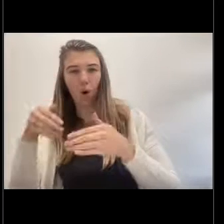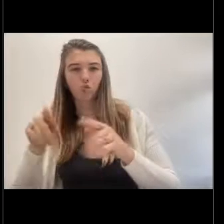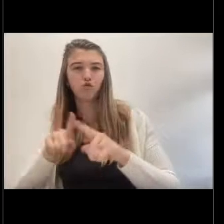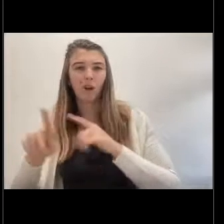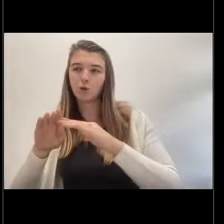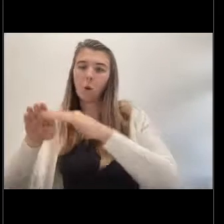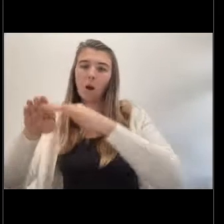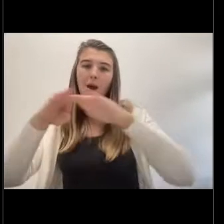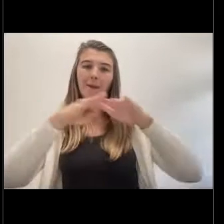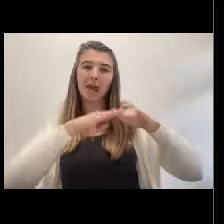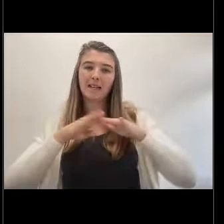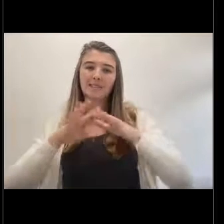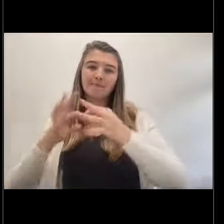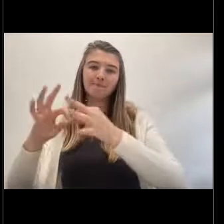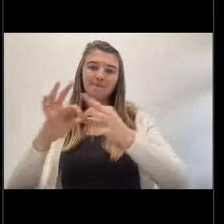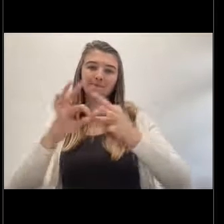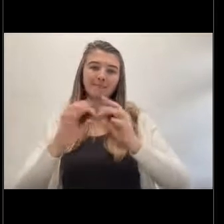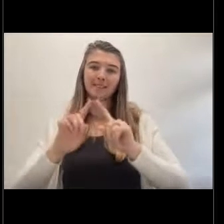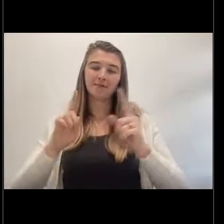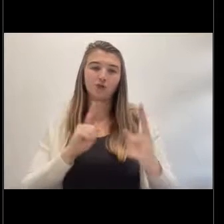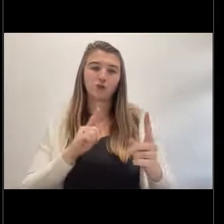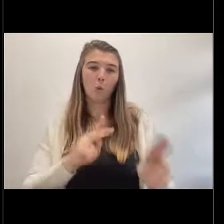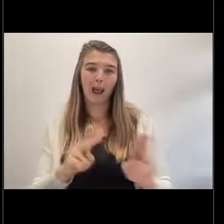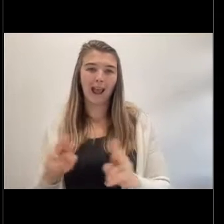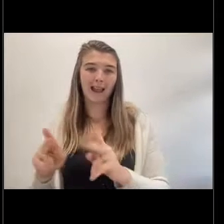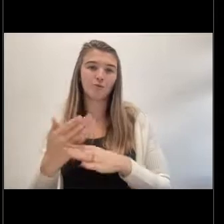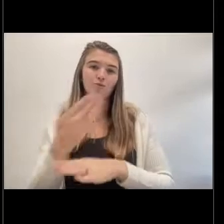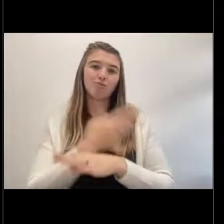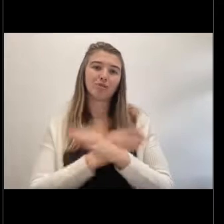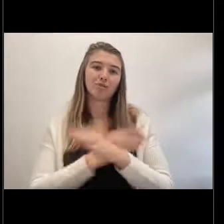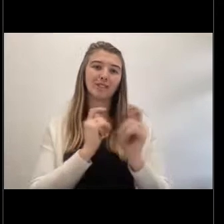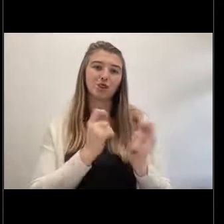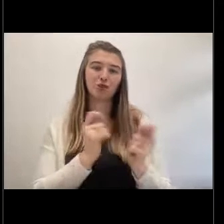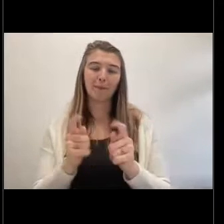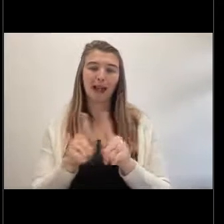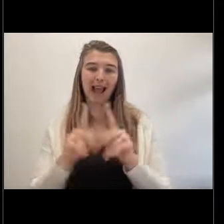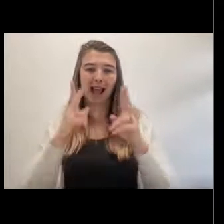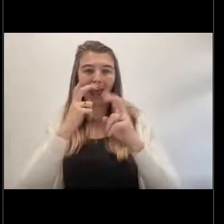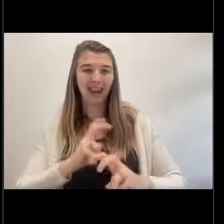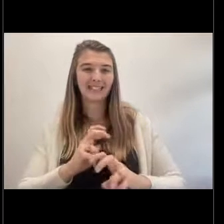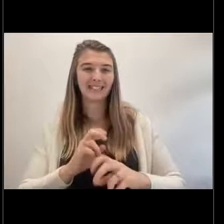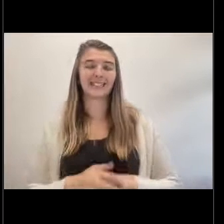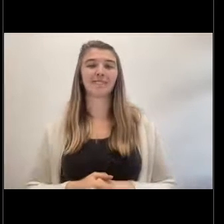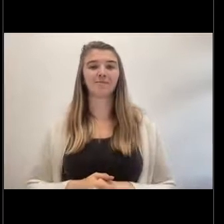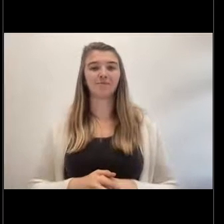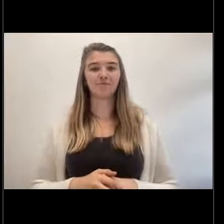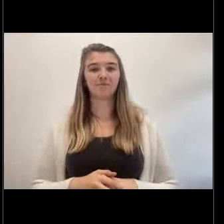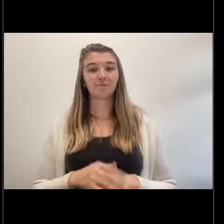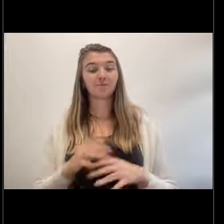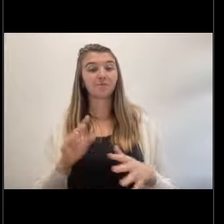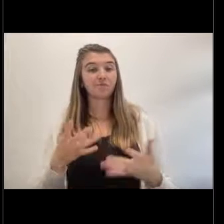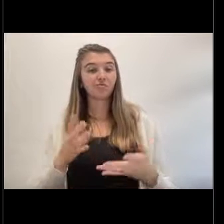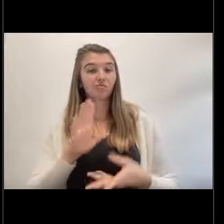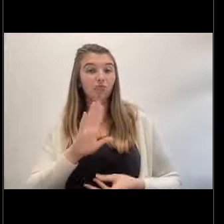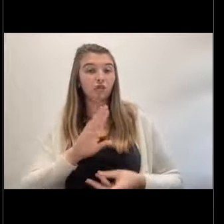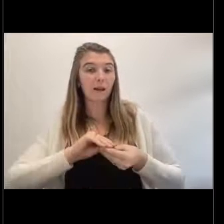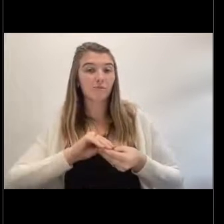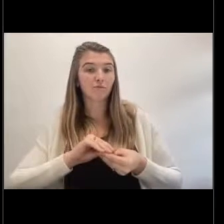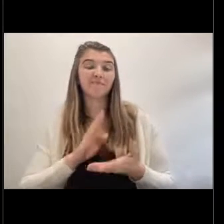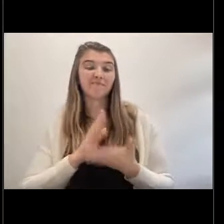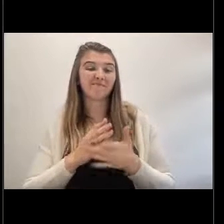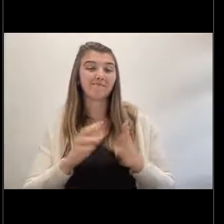different approaches for the pre-treatment and analysis of samples. So in conclusion, it's quite difficult to